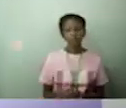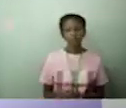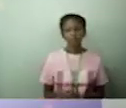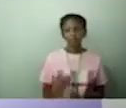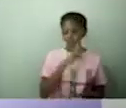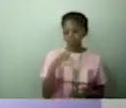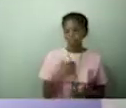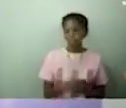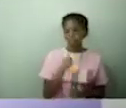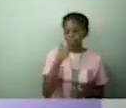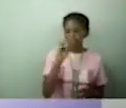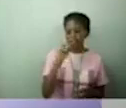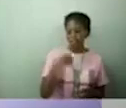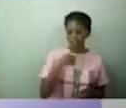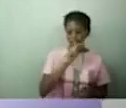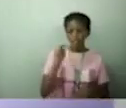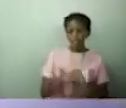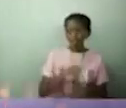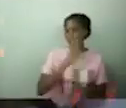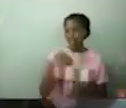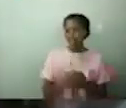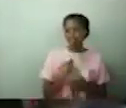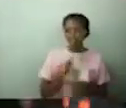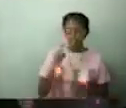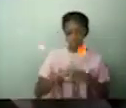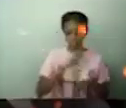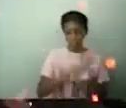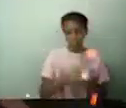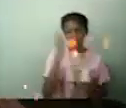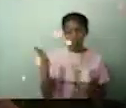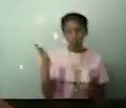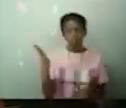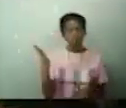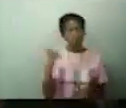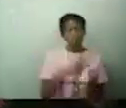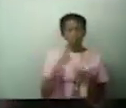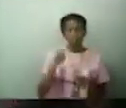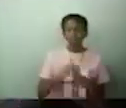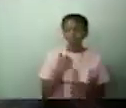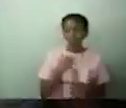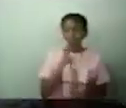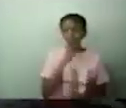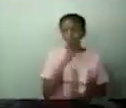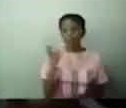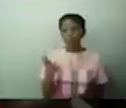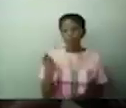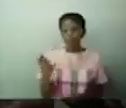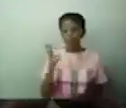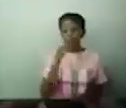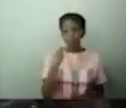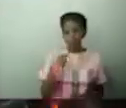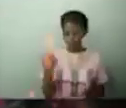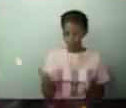access over the nations and sit on them, like we read that she was sitting on the waters, which are multitudes,